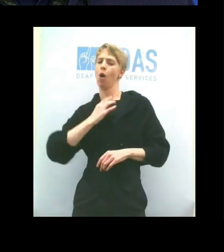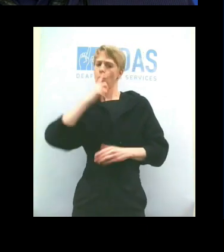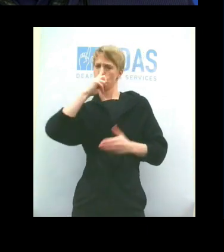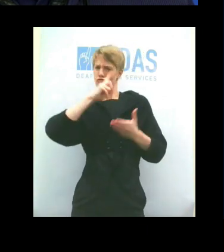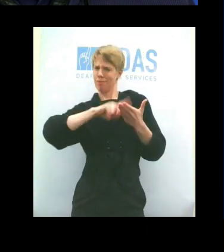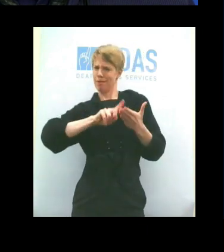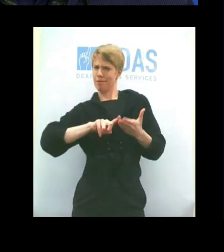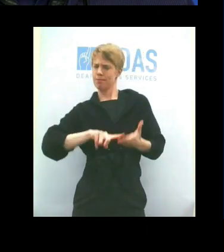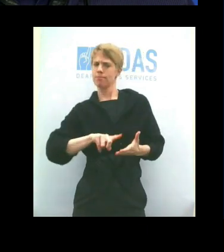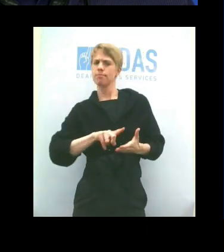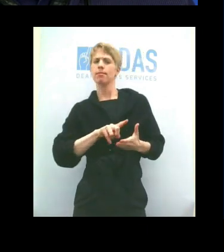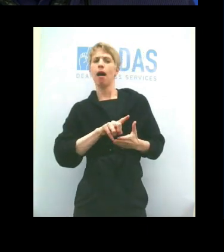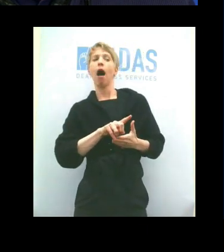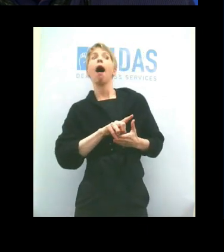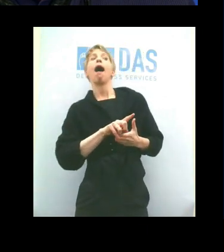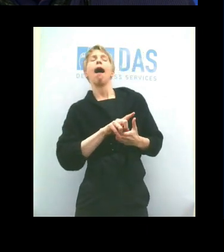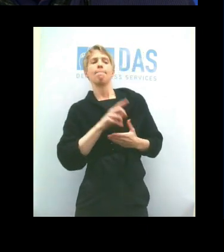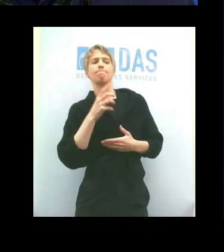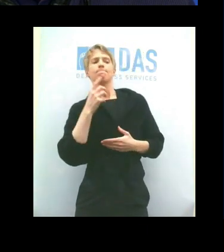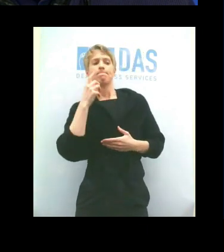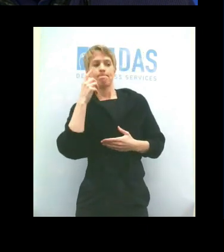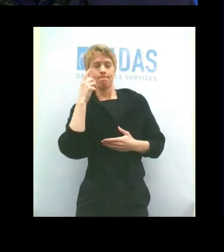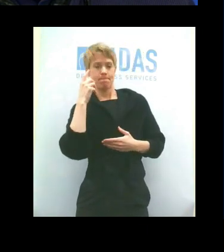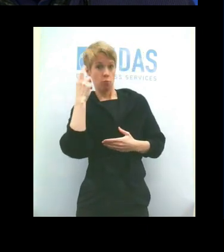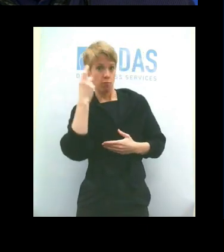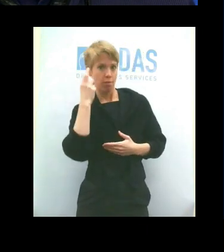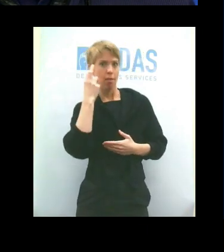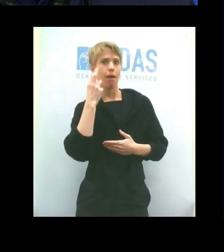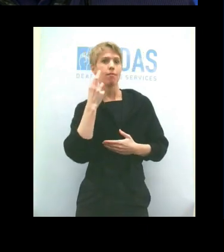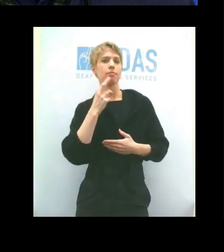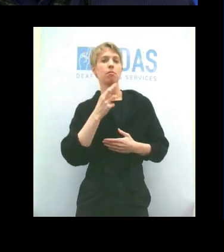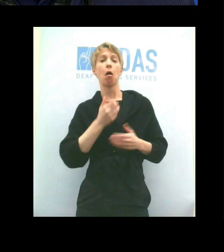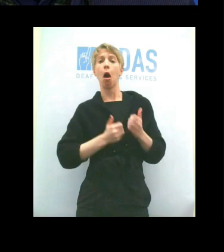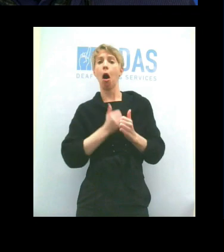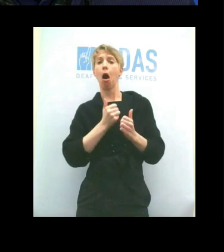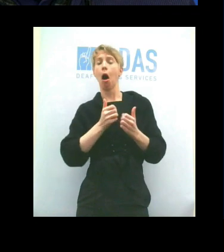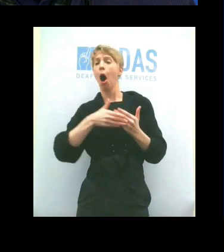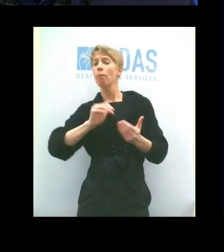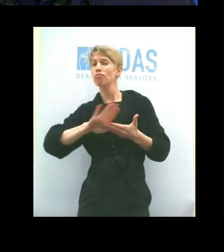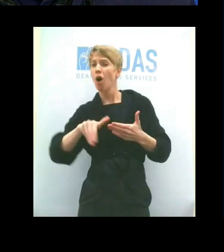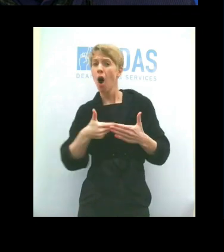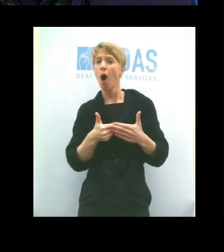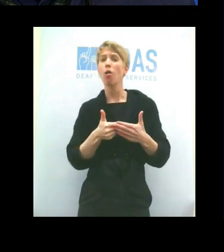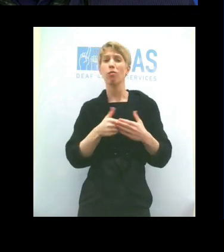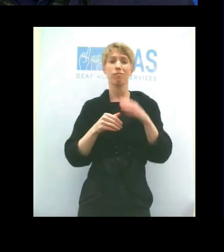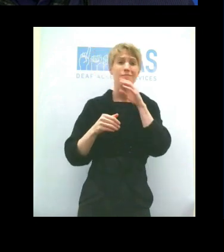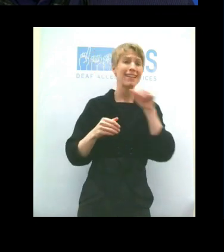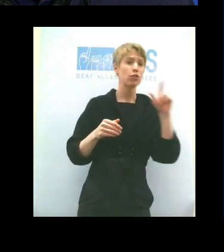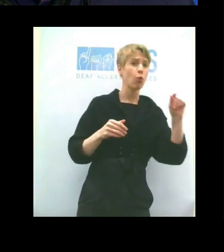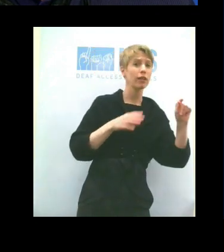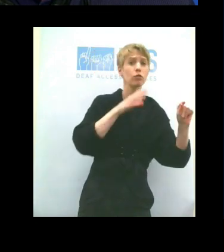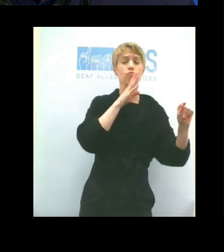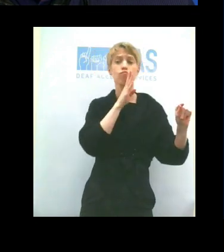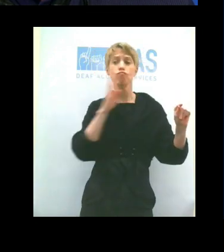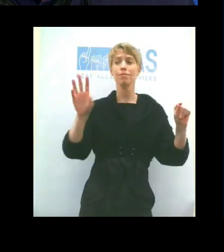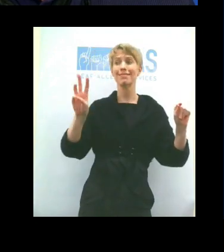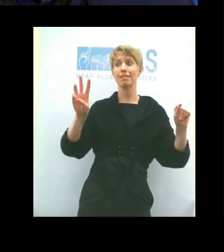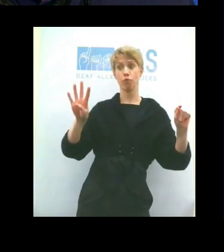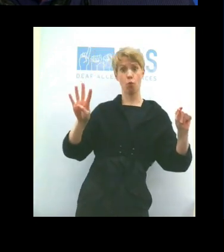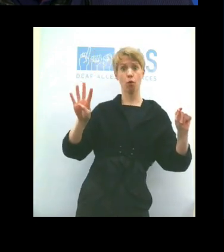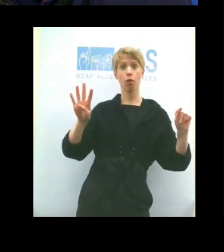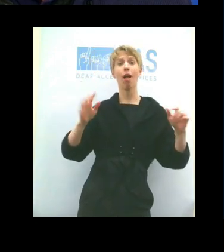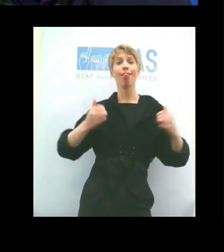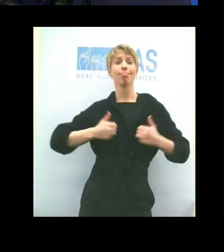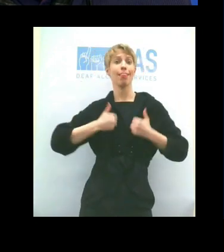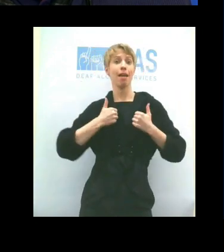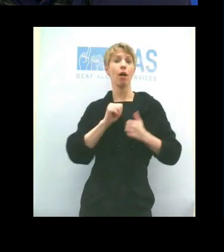we believe that almost all of these folks in the age ranges of 20 to 64 live at home or live in an apartment. They